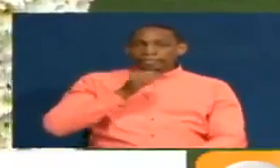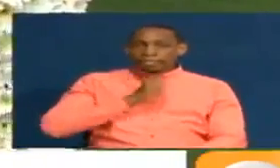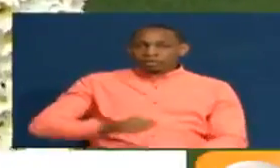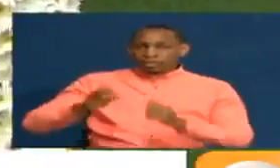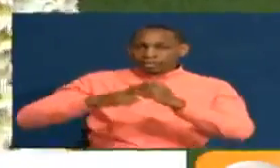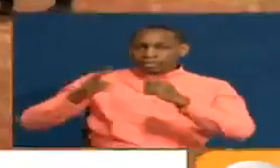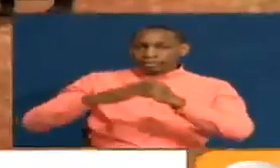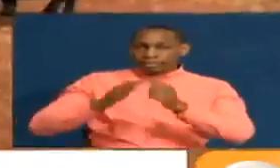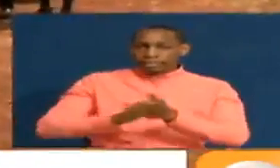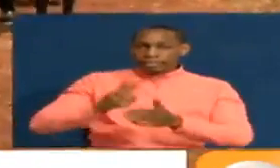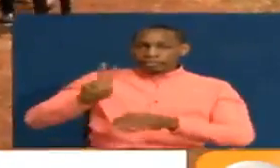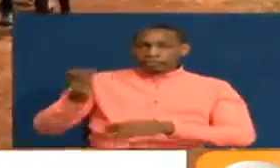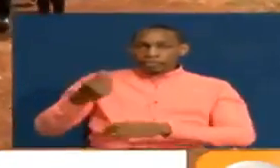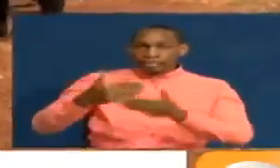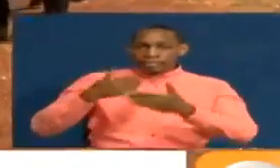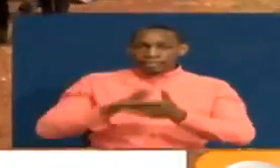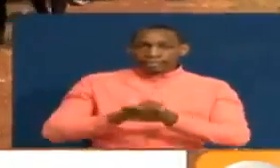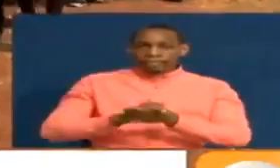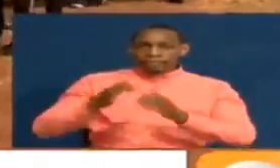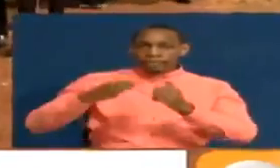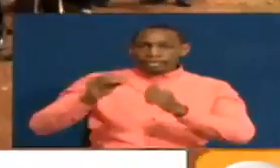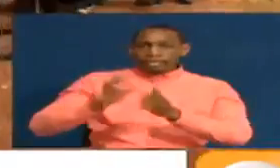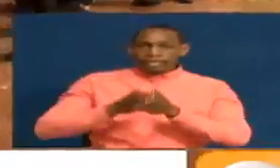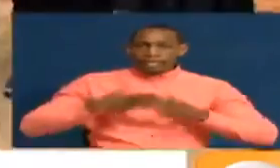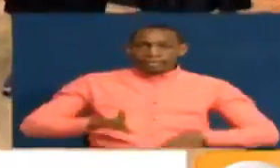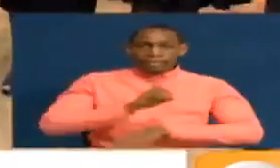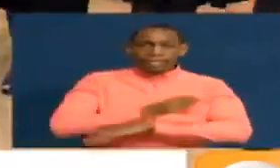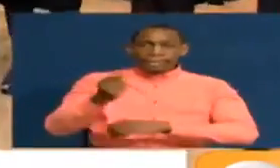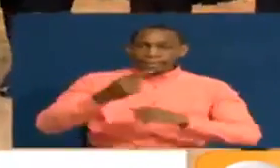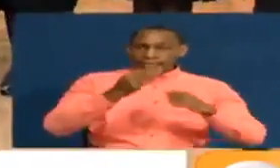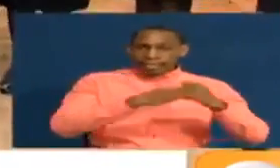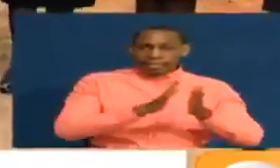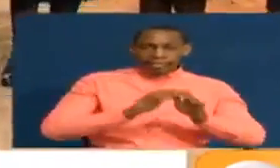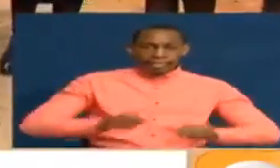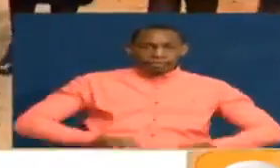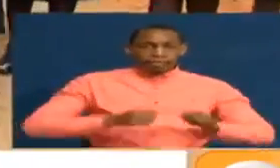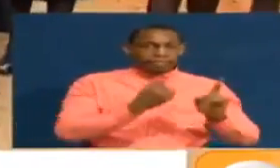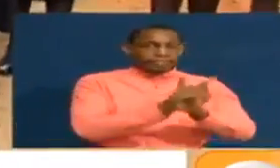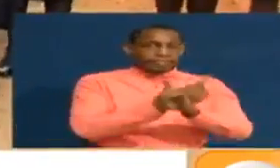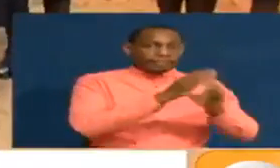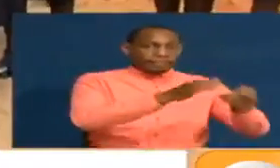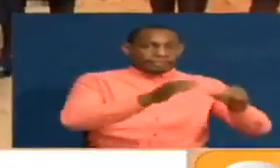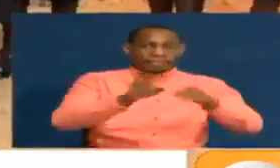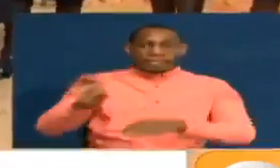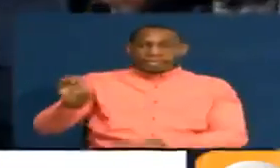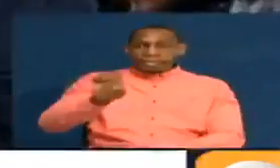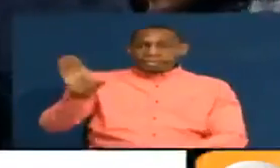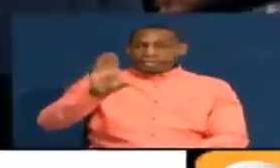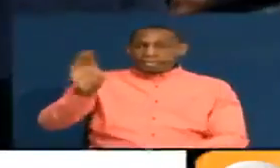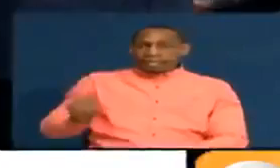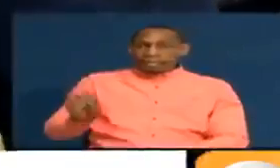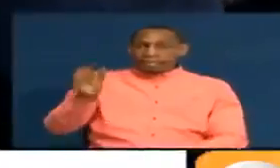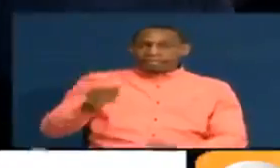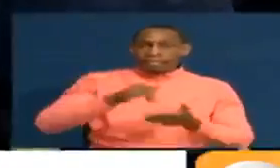of 79, just 2 months before his 80th birthday in August, was the chairman of a number of companies in the East African